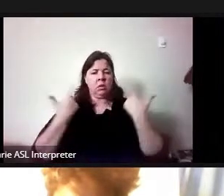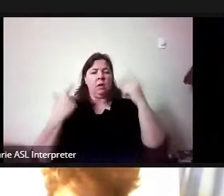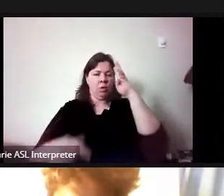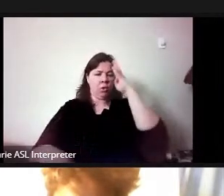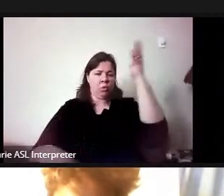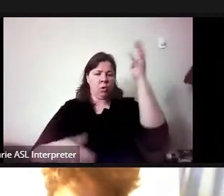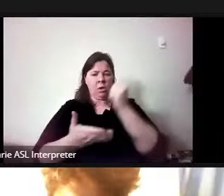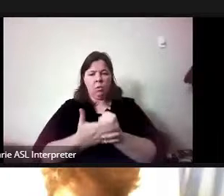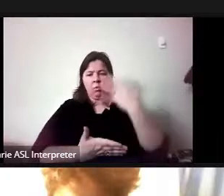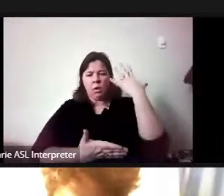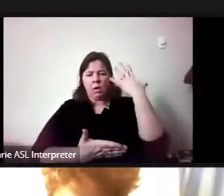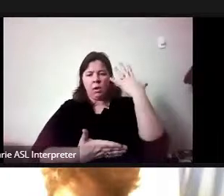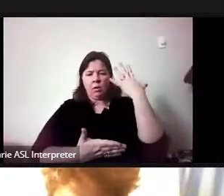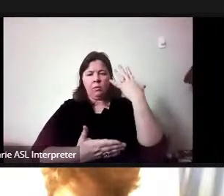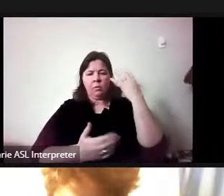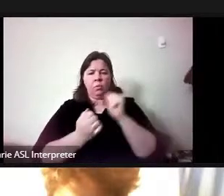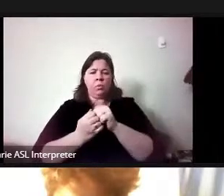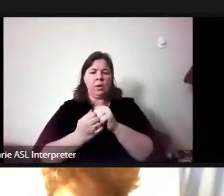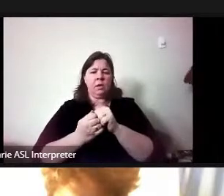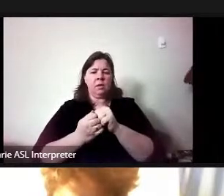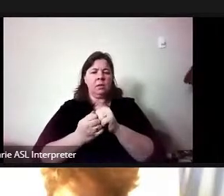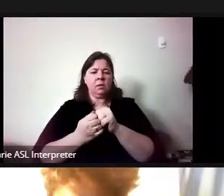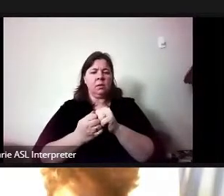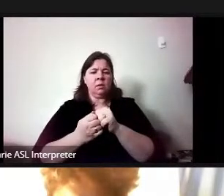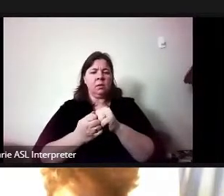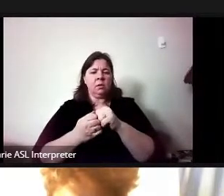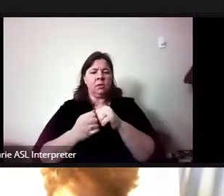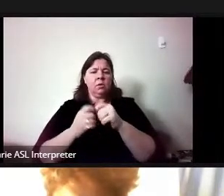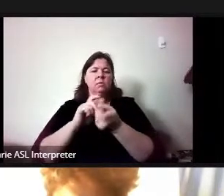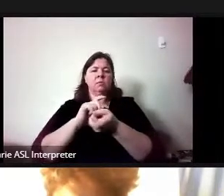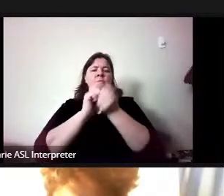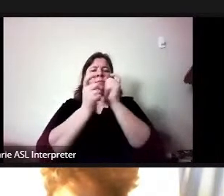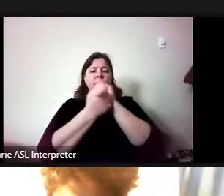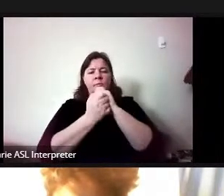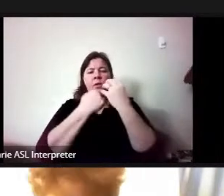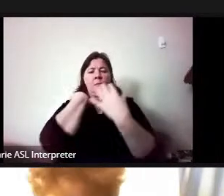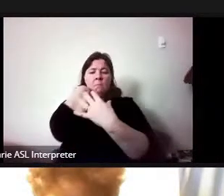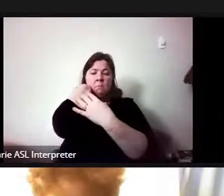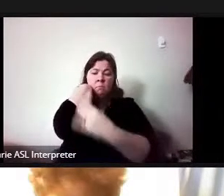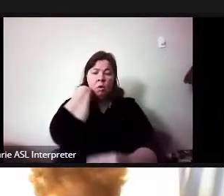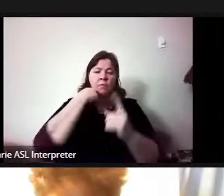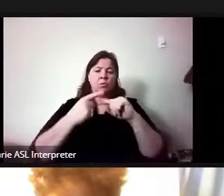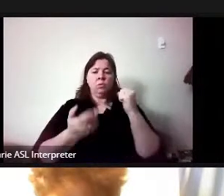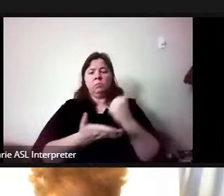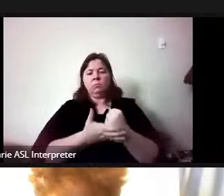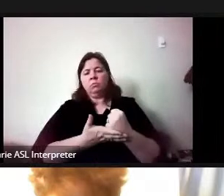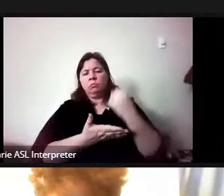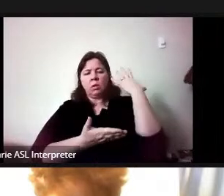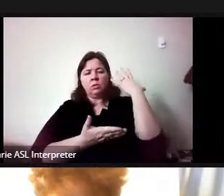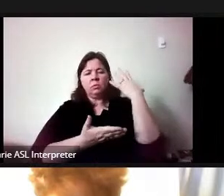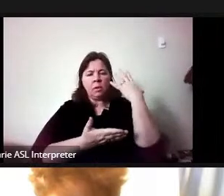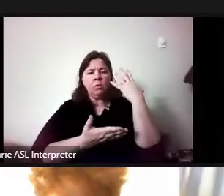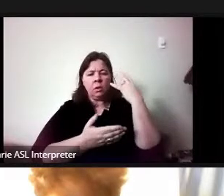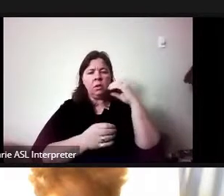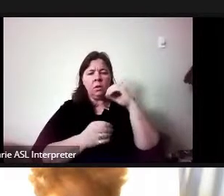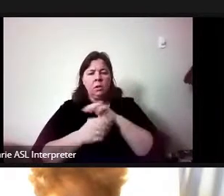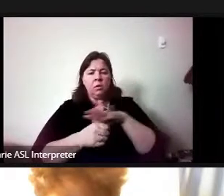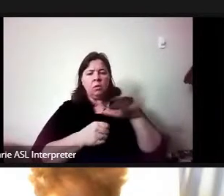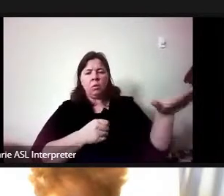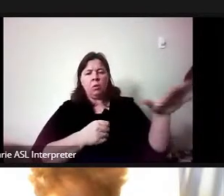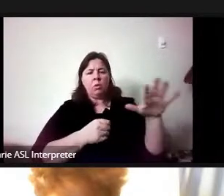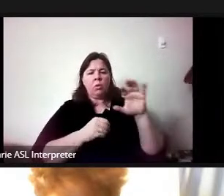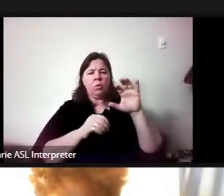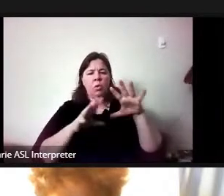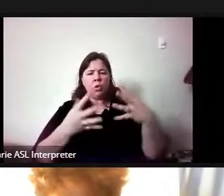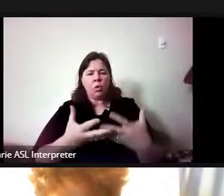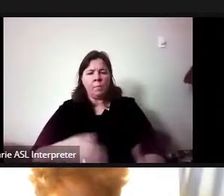wealth within their families, to help turn poverty into prosperity across the globe. And they started